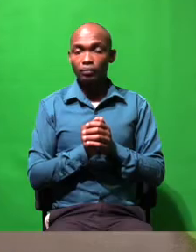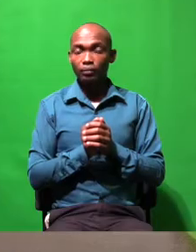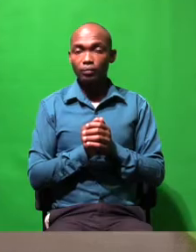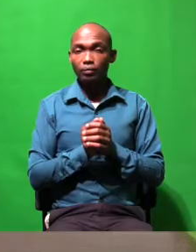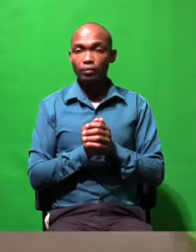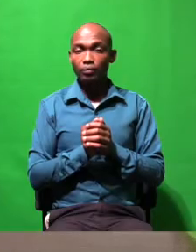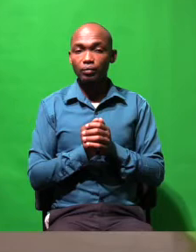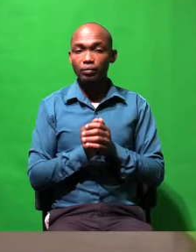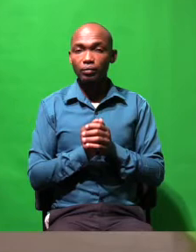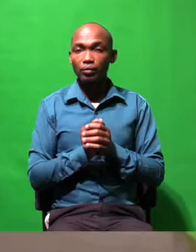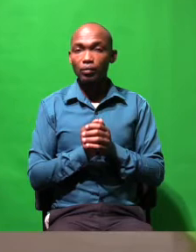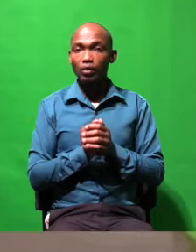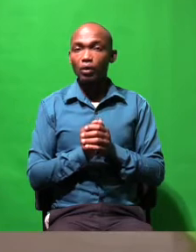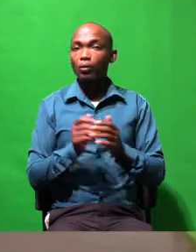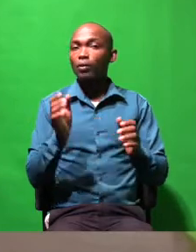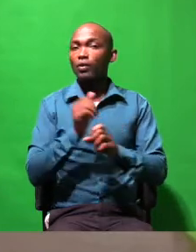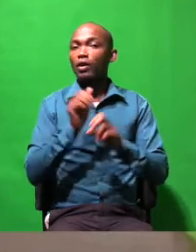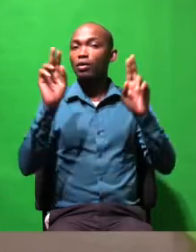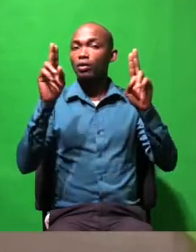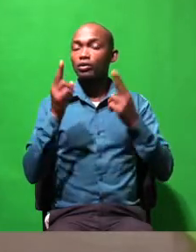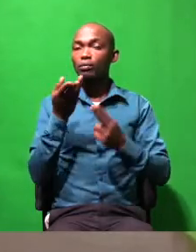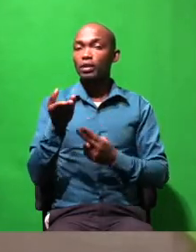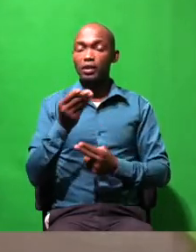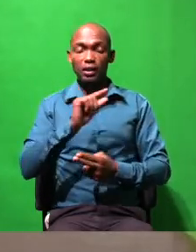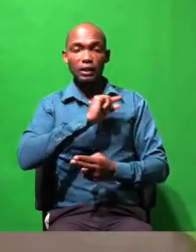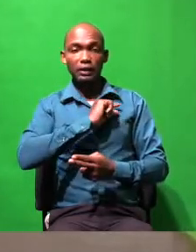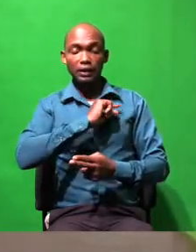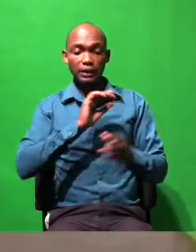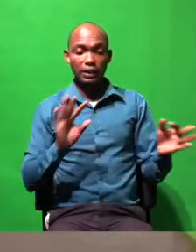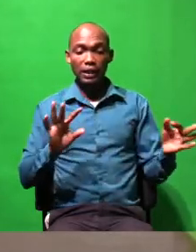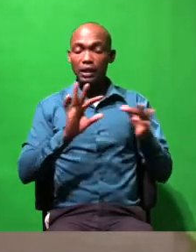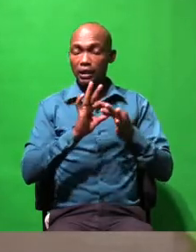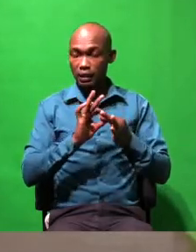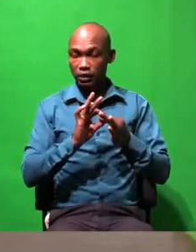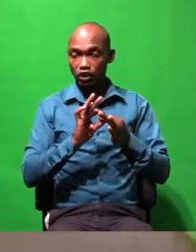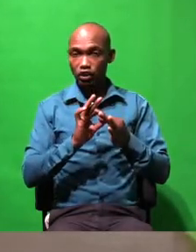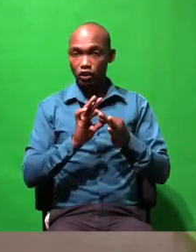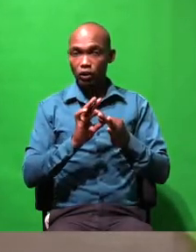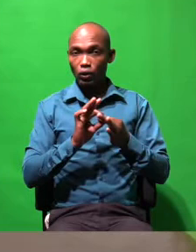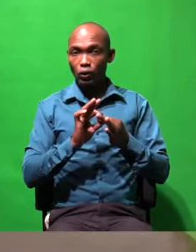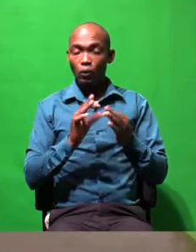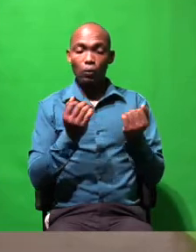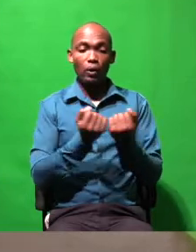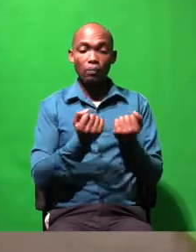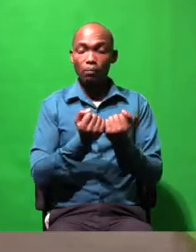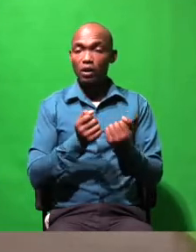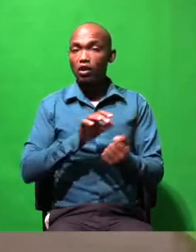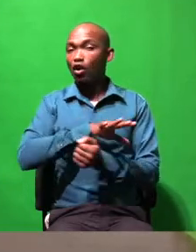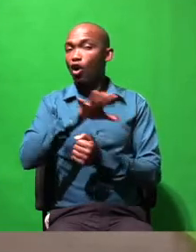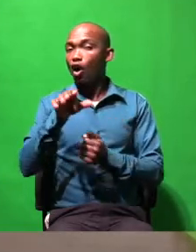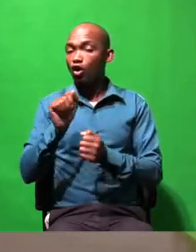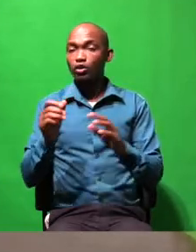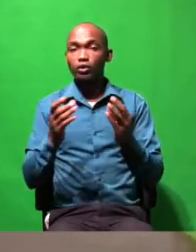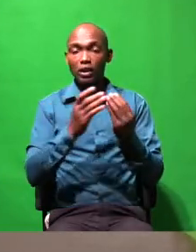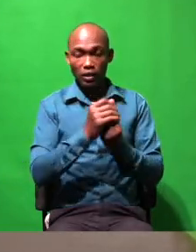our aspect, which is sex-linked gene. We make a general summary from what we